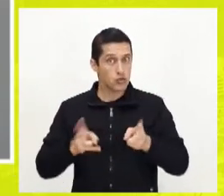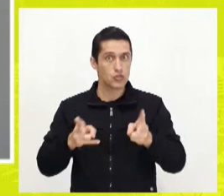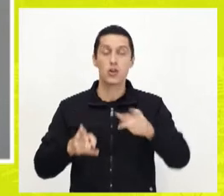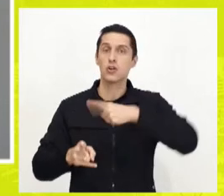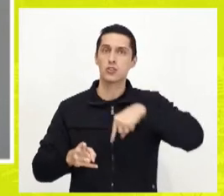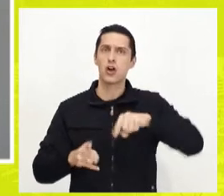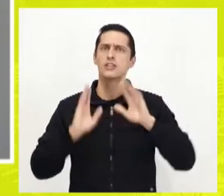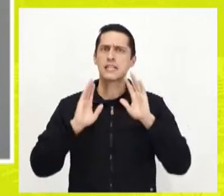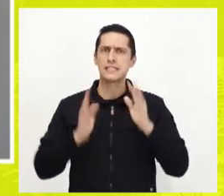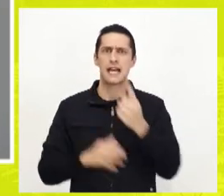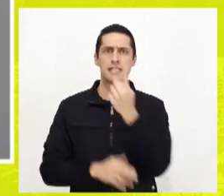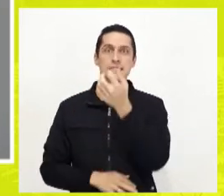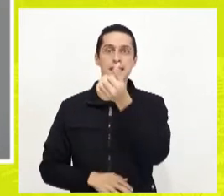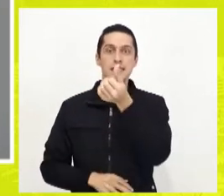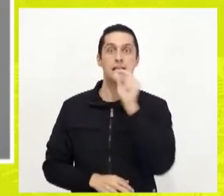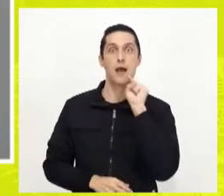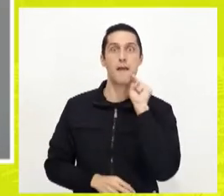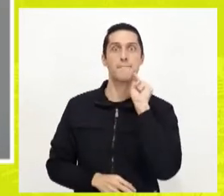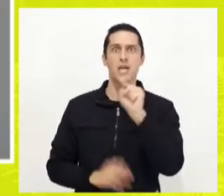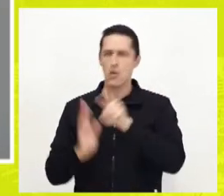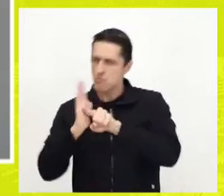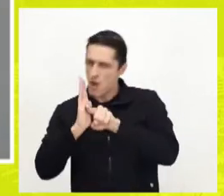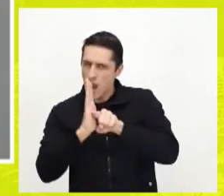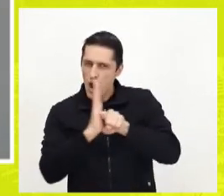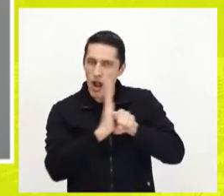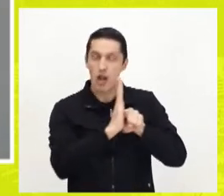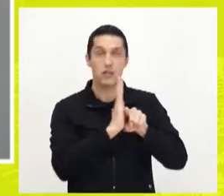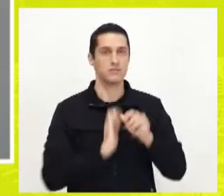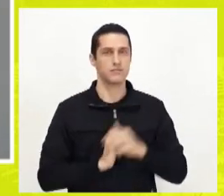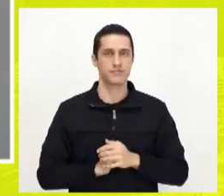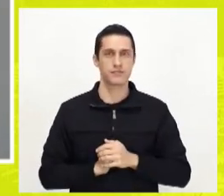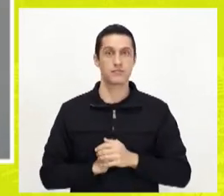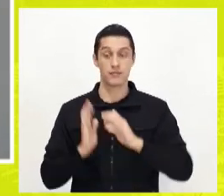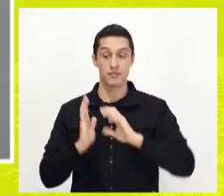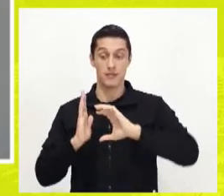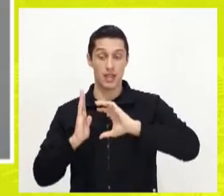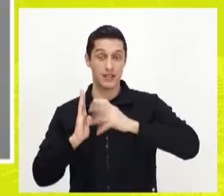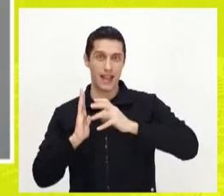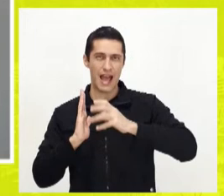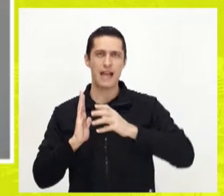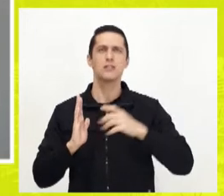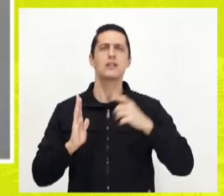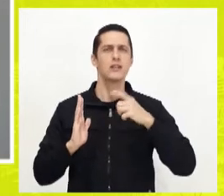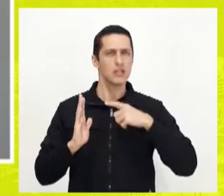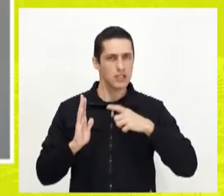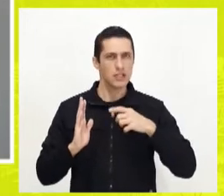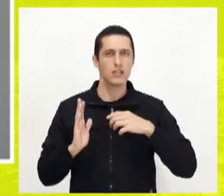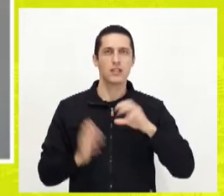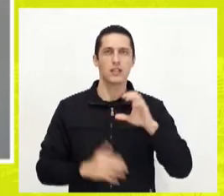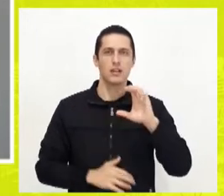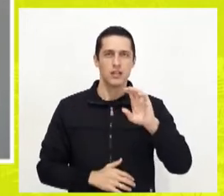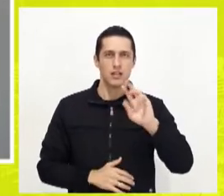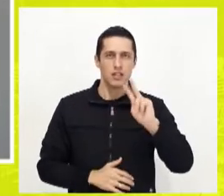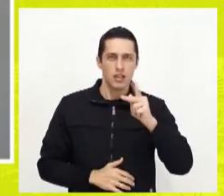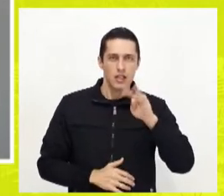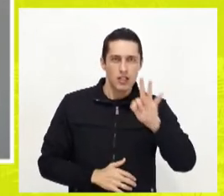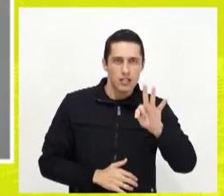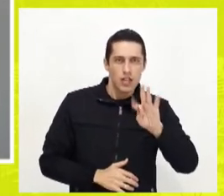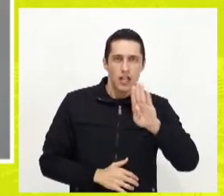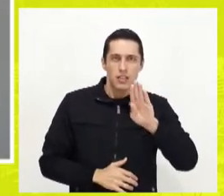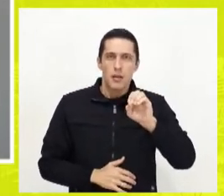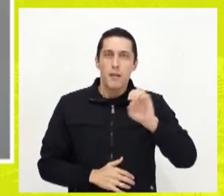thousand fact checkings and from this database we did chat bots uh